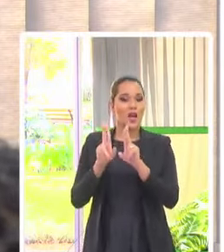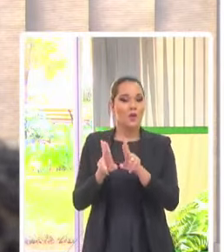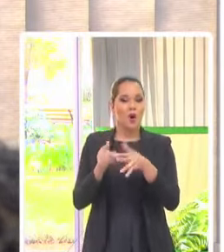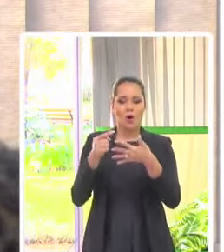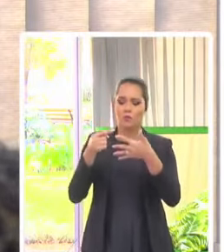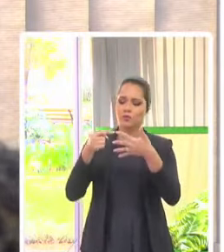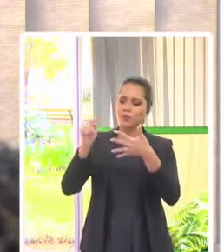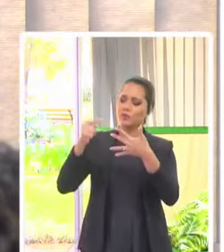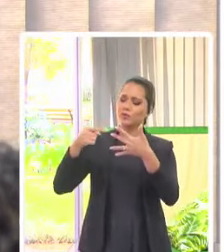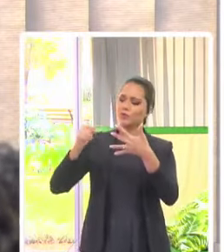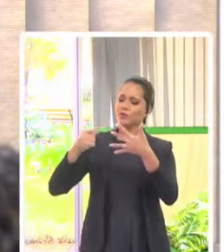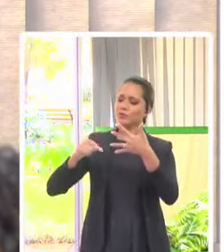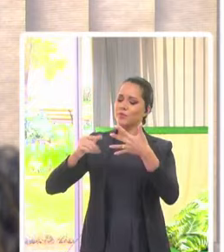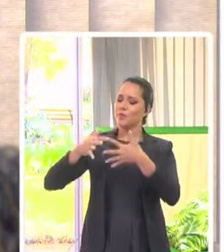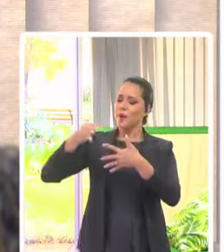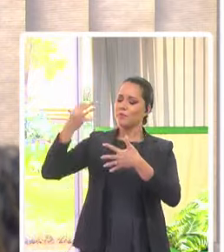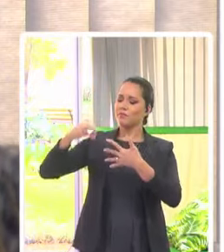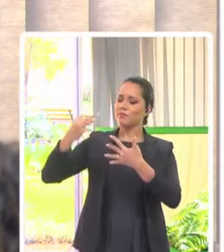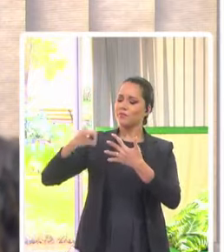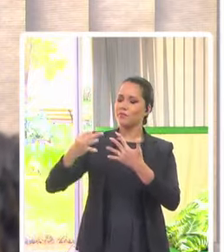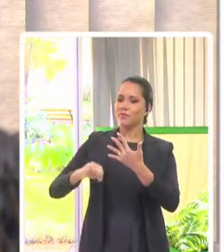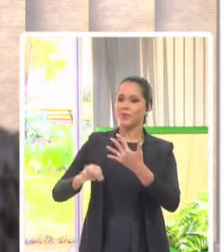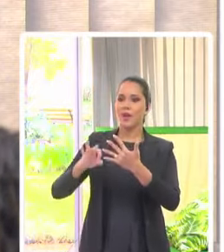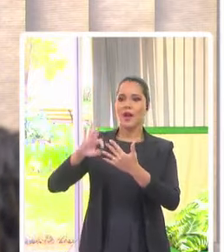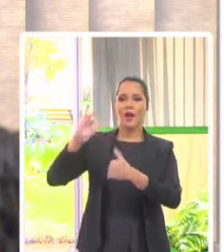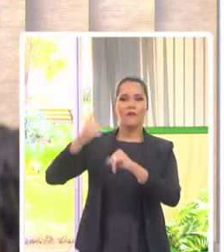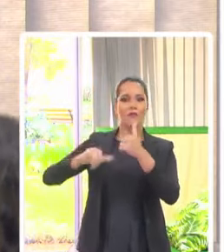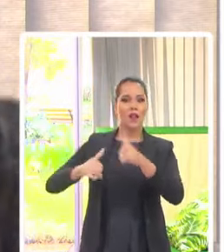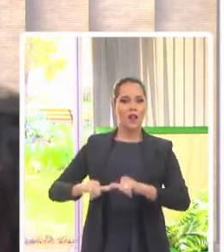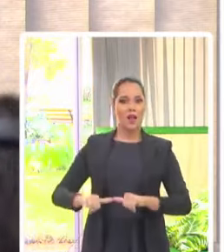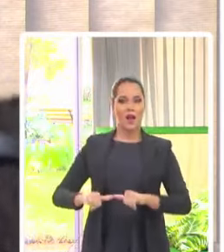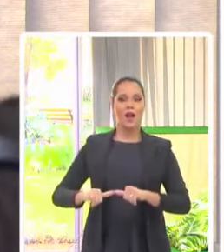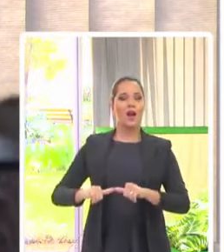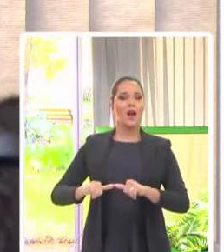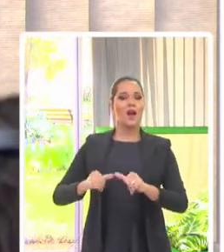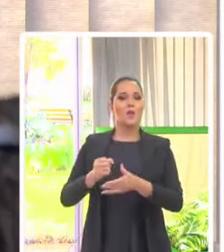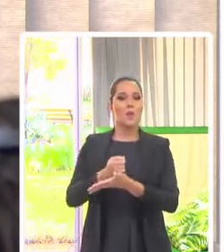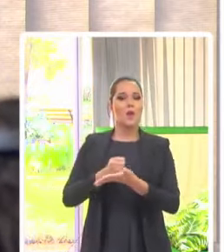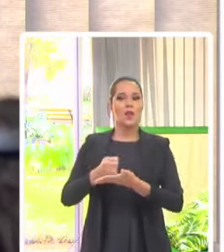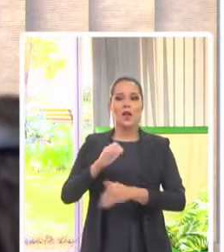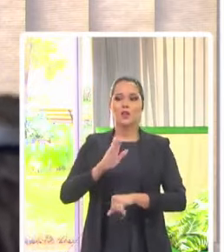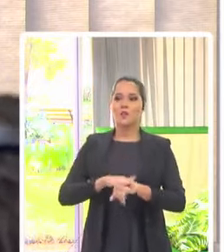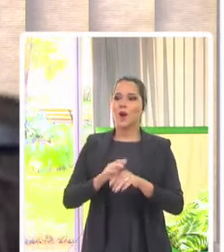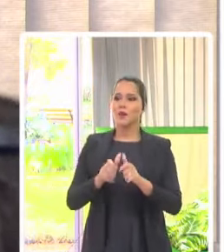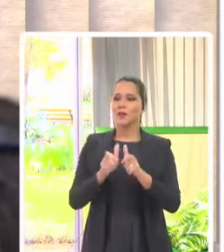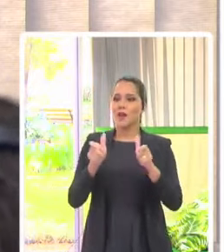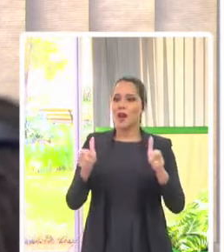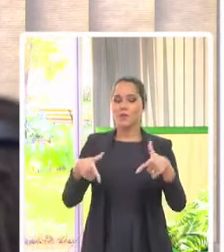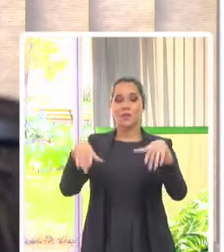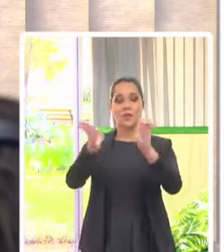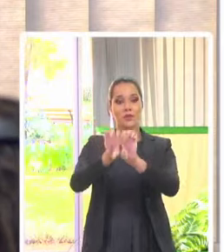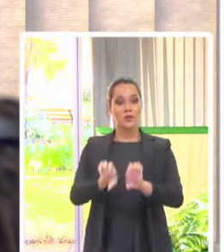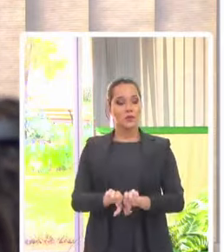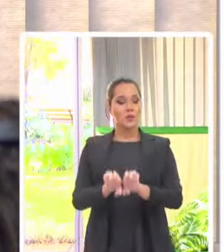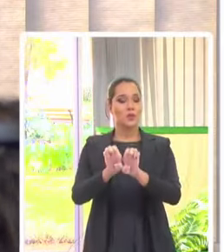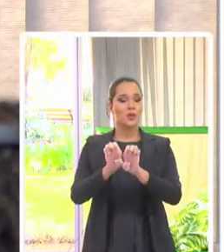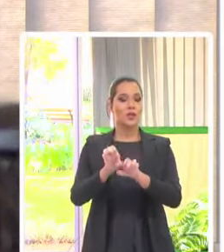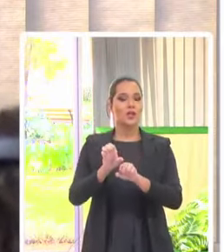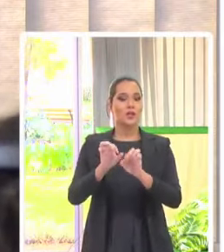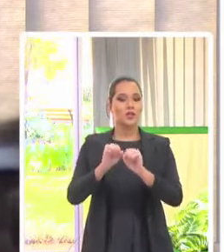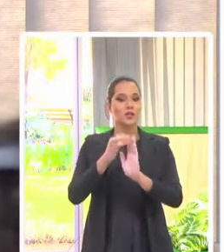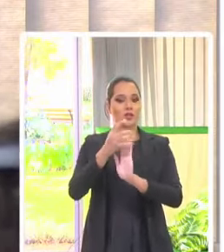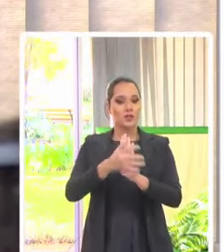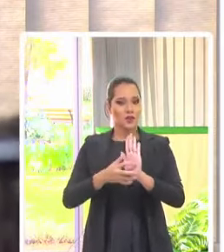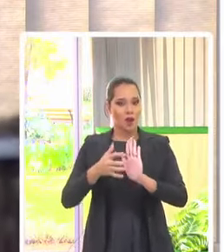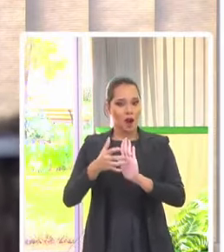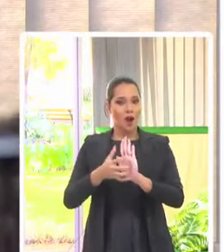and to verify to which extent a broader approach of digital public infrastructures is being implemented